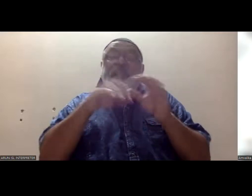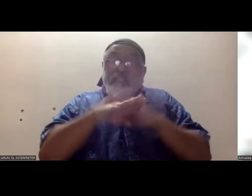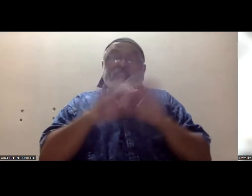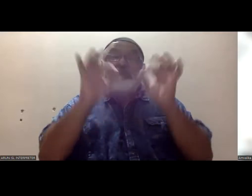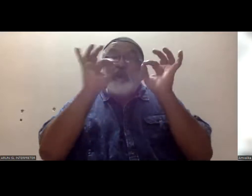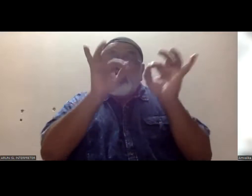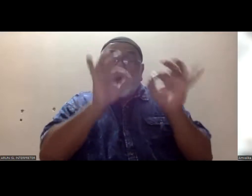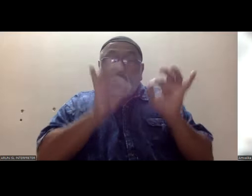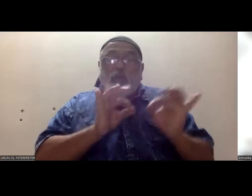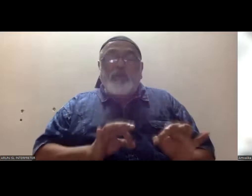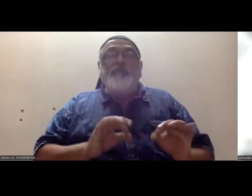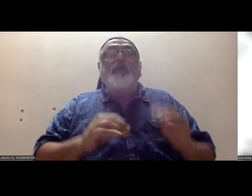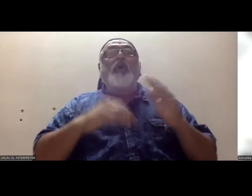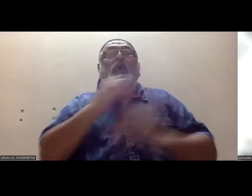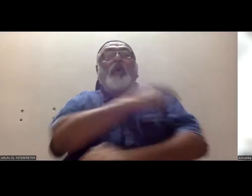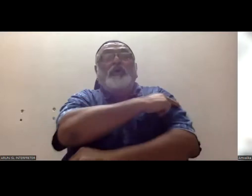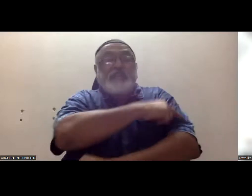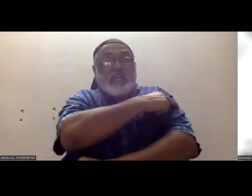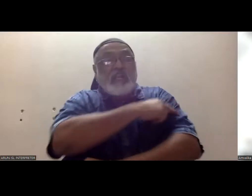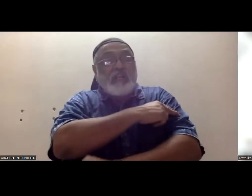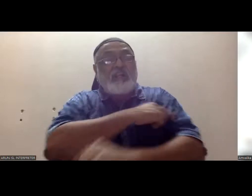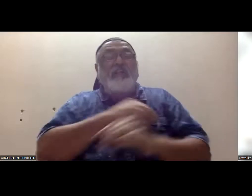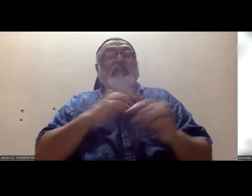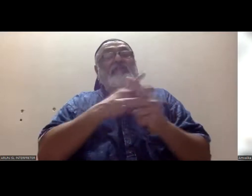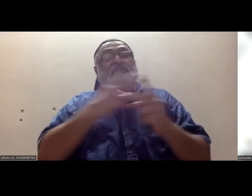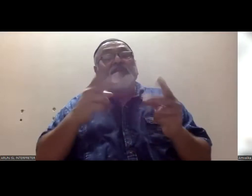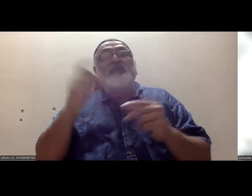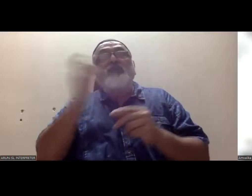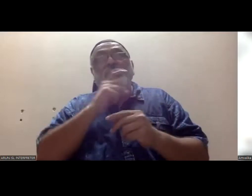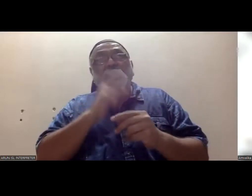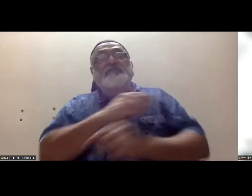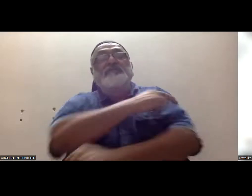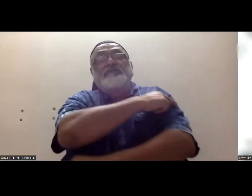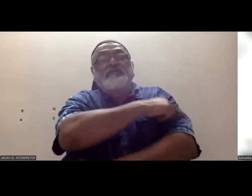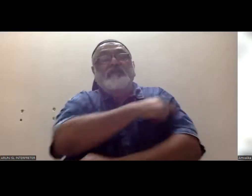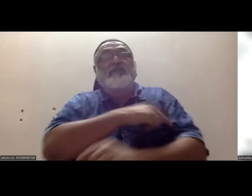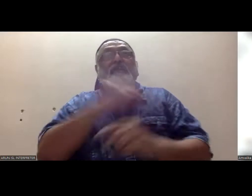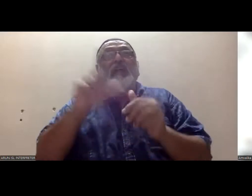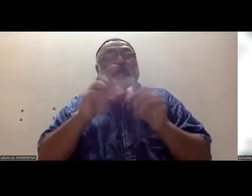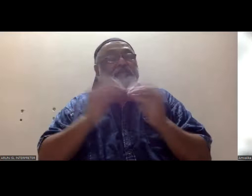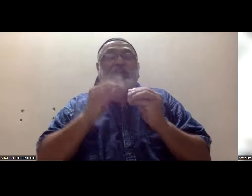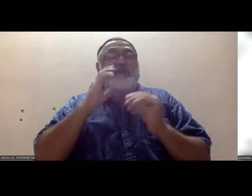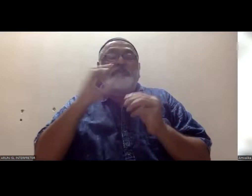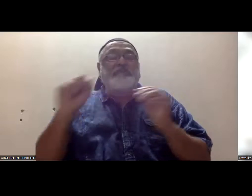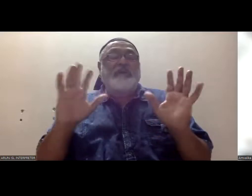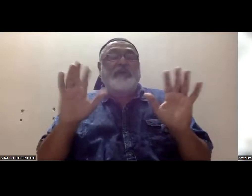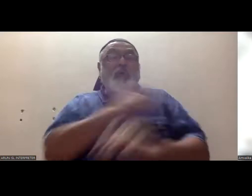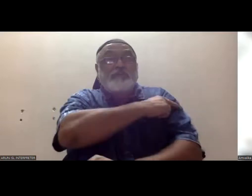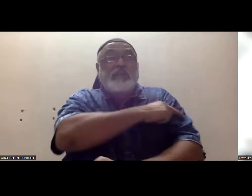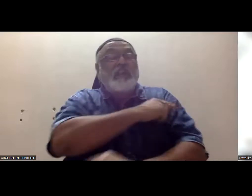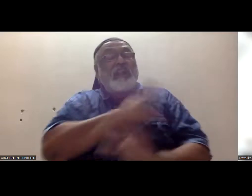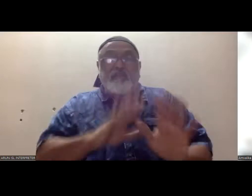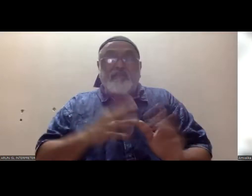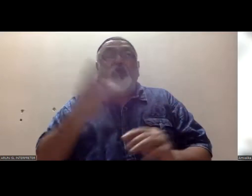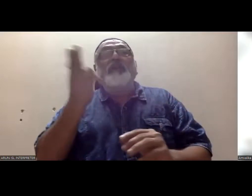or something like that. But I definitely don't remember it mentioning a classroom and a laboratory. But there are certain provisions for hospitals and hotels